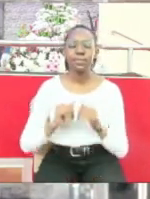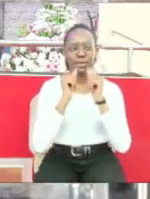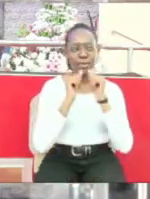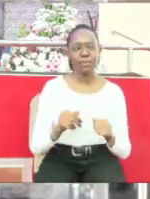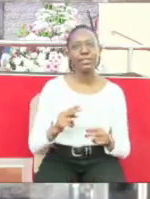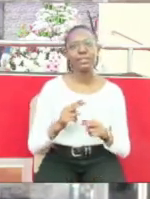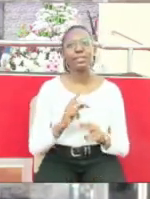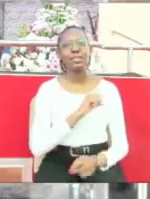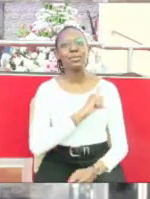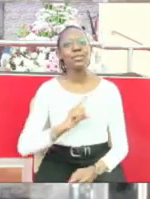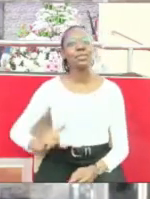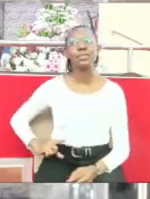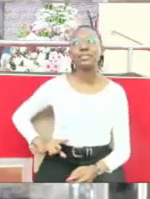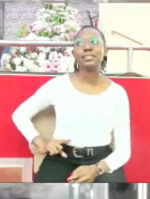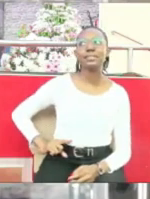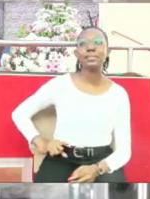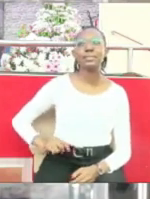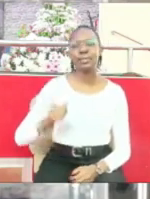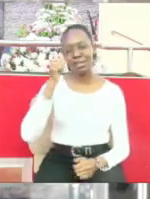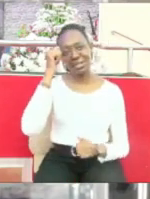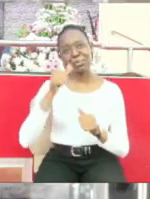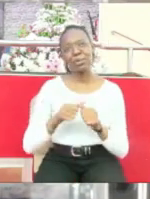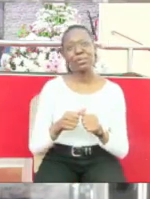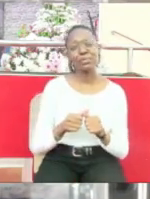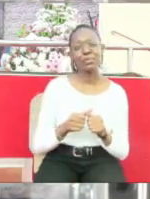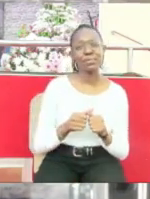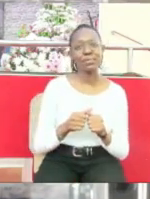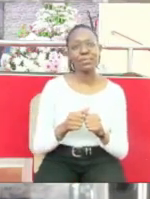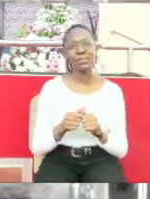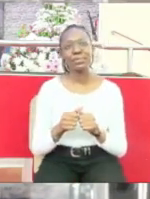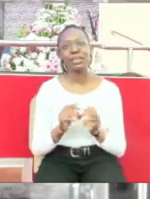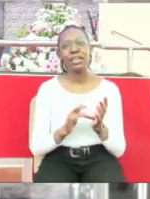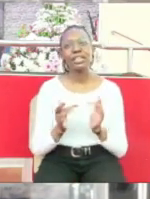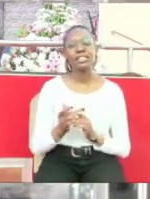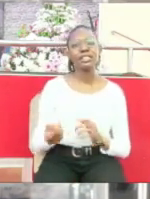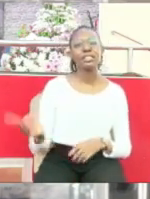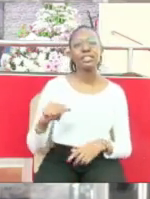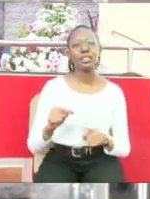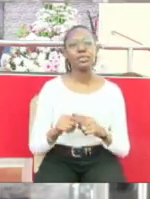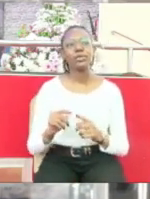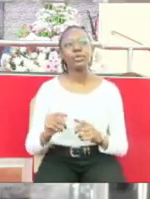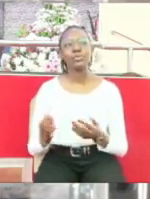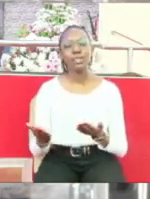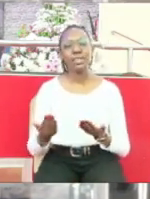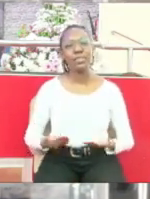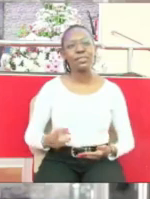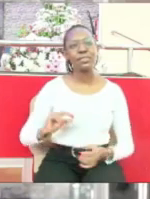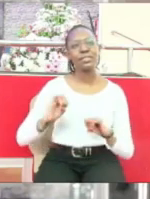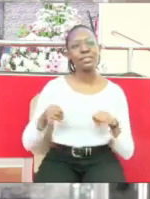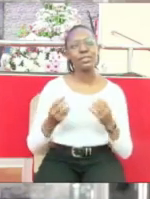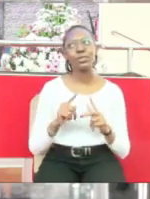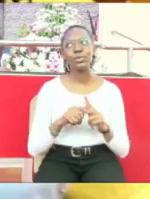of the Lord. Jina la Bwana libariki. Now remember, na kumkumbuka. Jesus was coming to give us a new beginning. Yesu alikuwa na tu kuja atupe mwanzo. But they